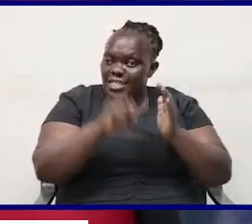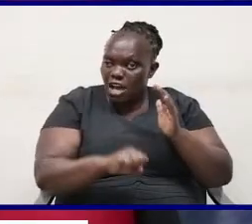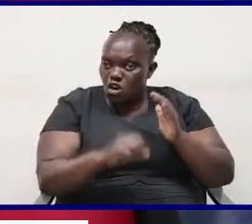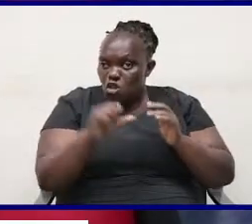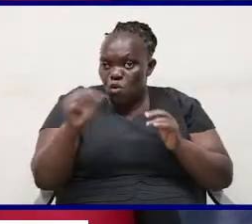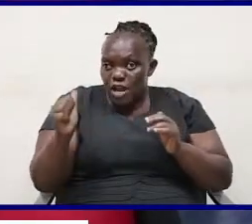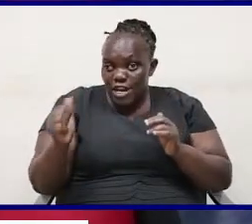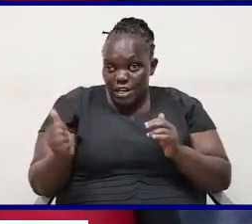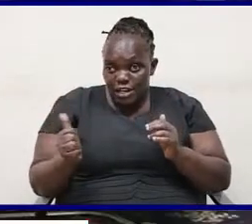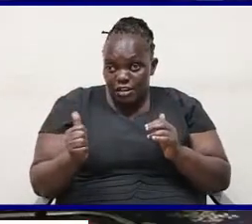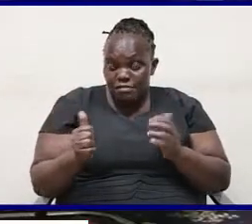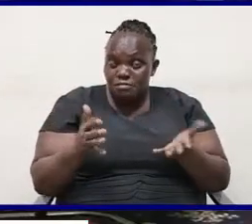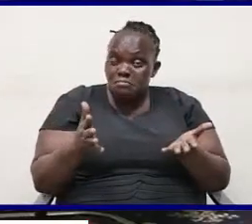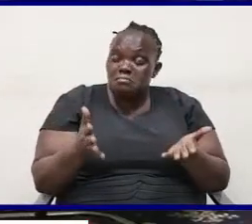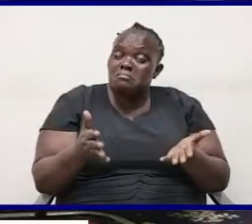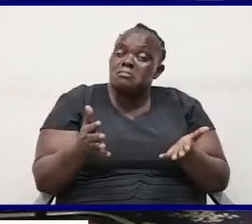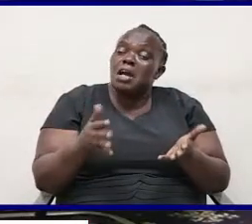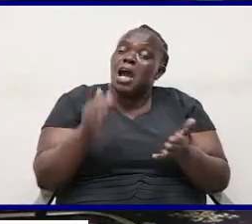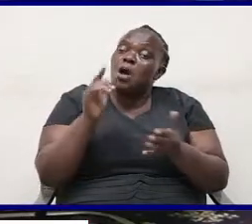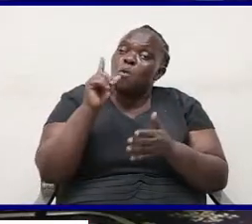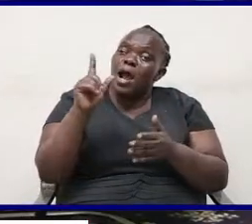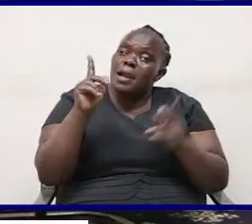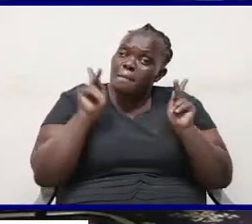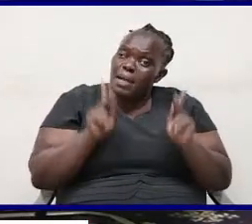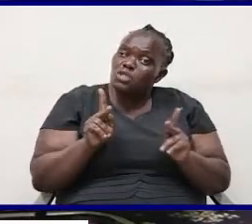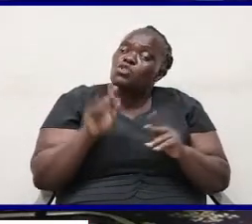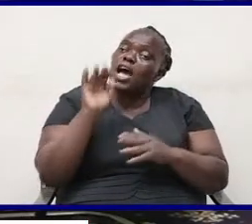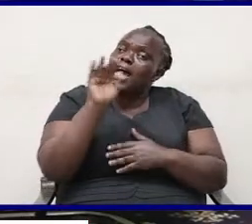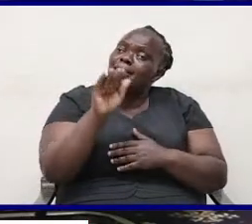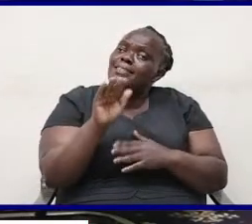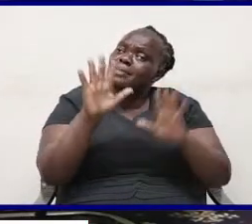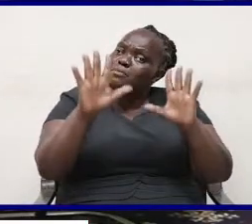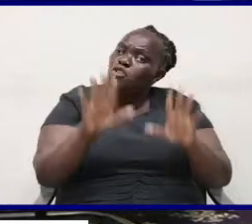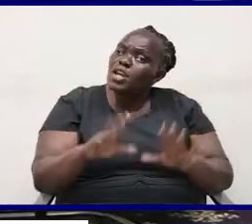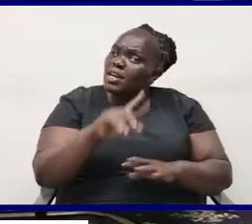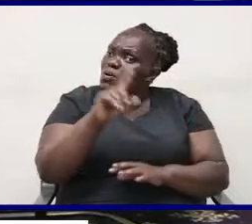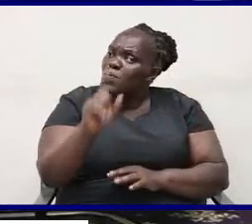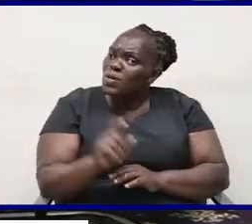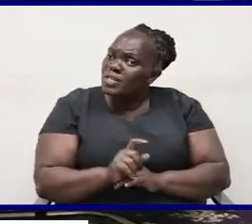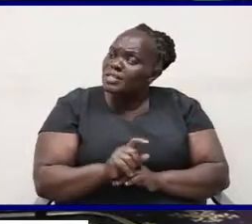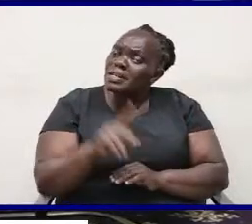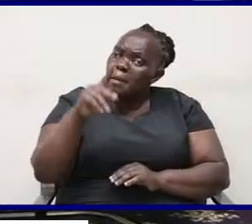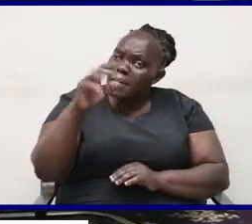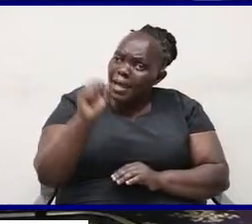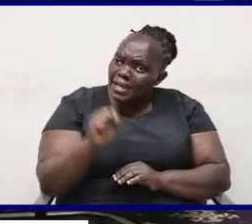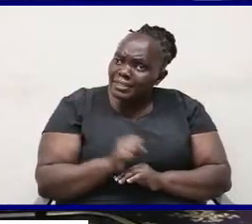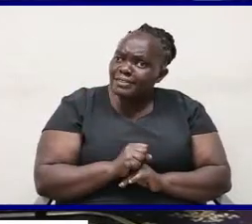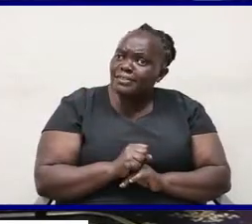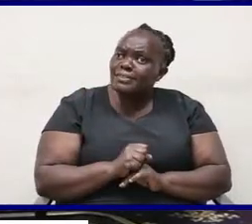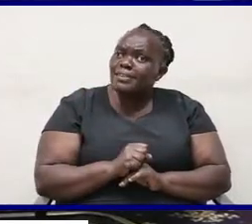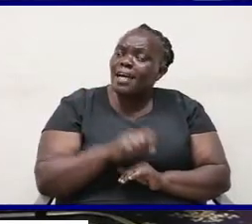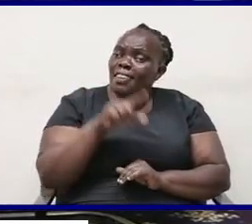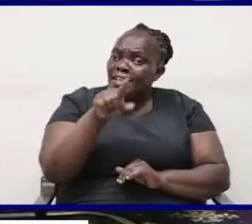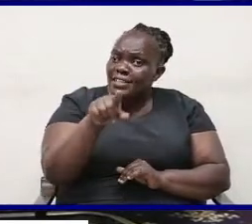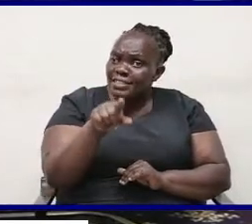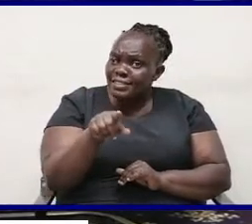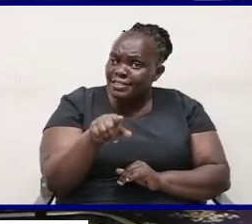well. So maybe one would actually ask a very important question, Madam PS. There are